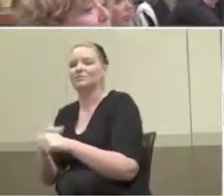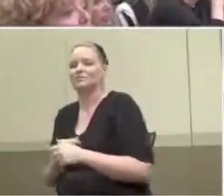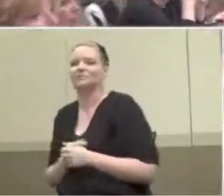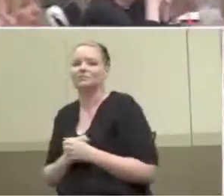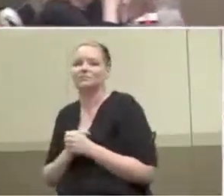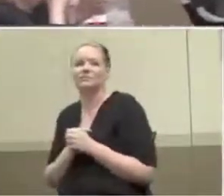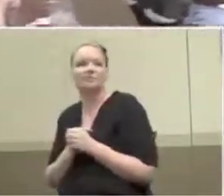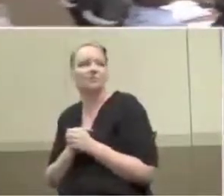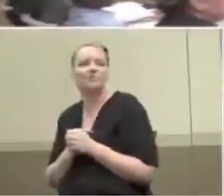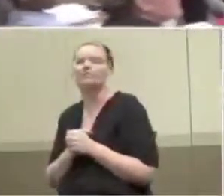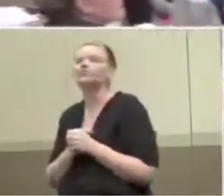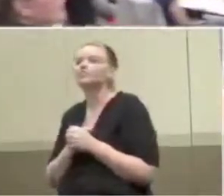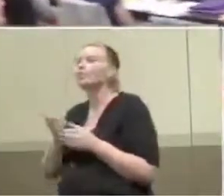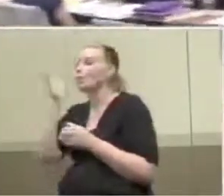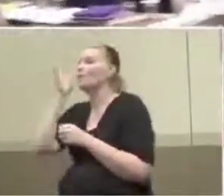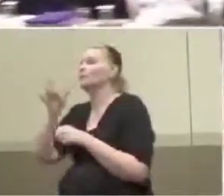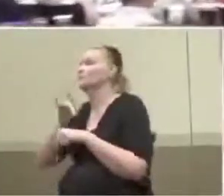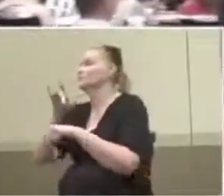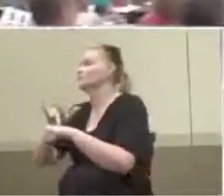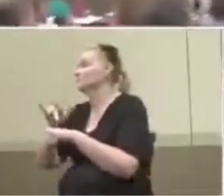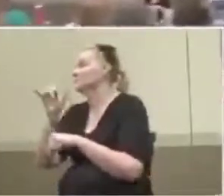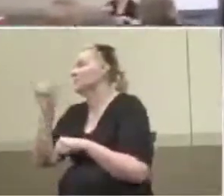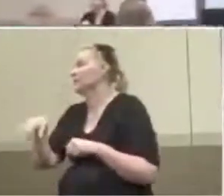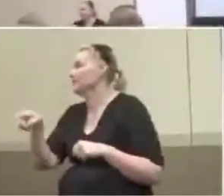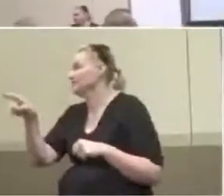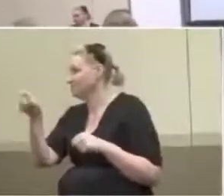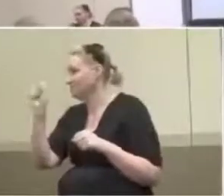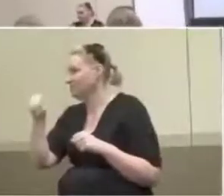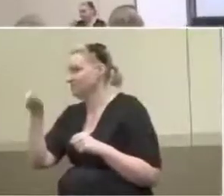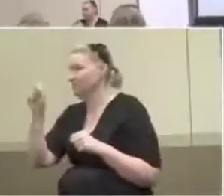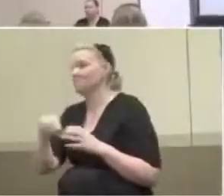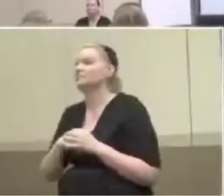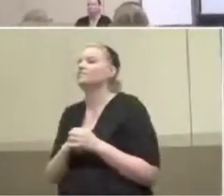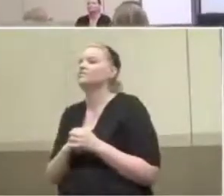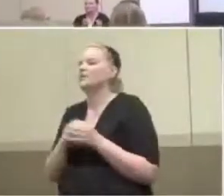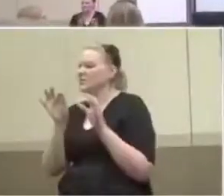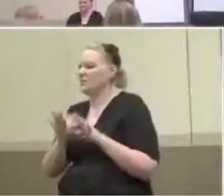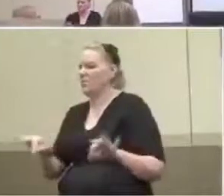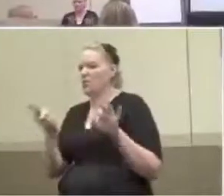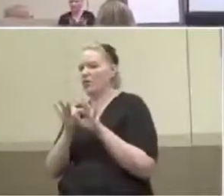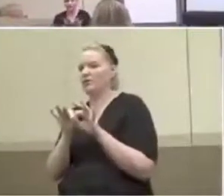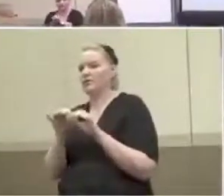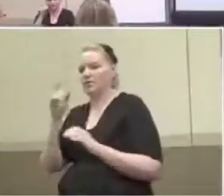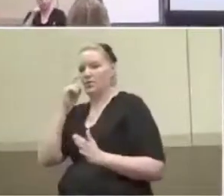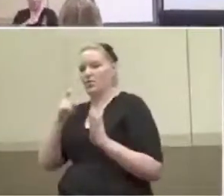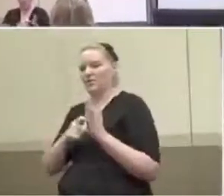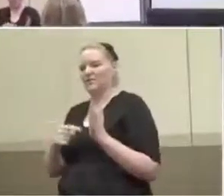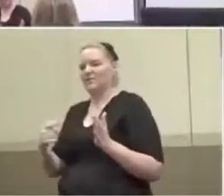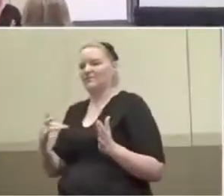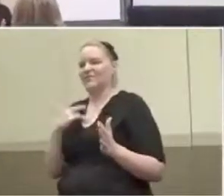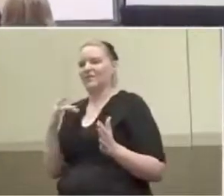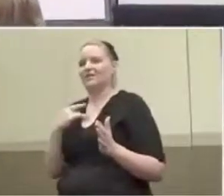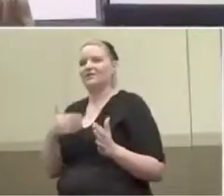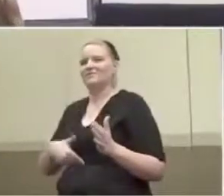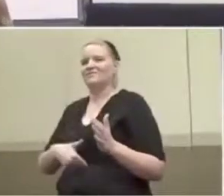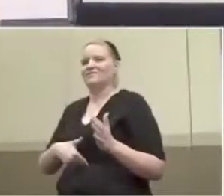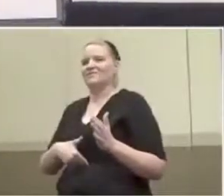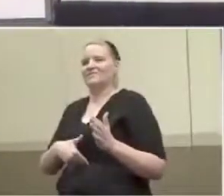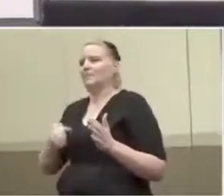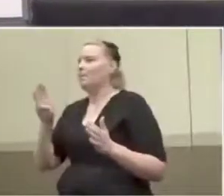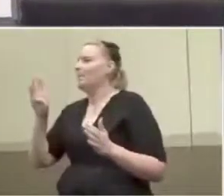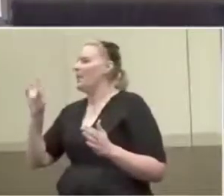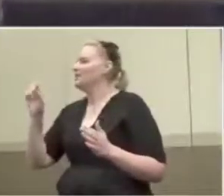that very, very clearly. Thank you. So it's important to recognize when your buttons are being pushed, right? And then you find